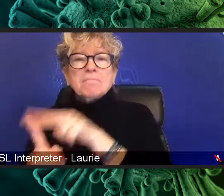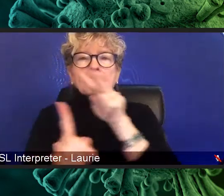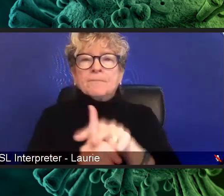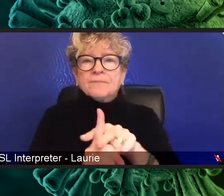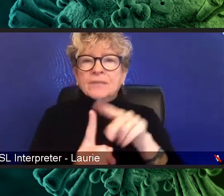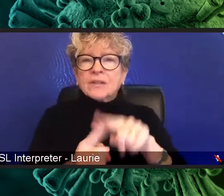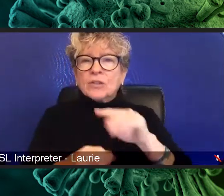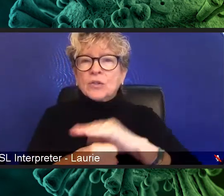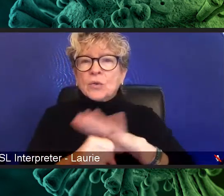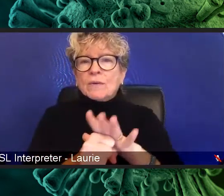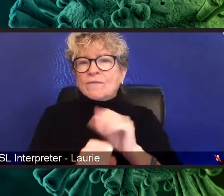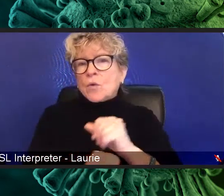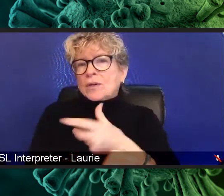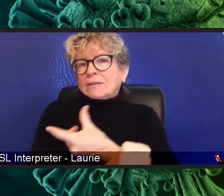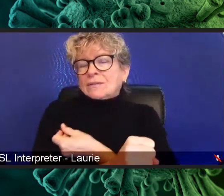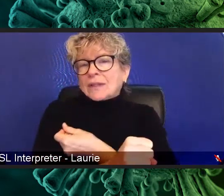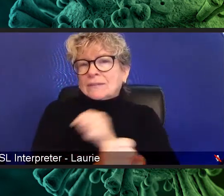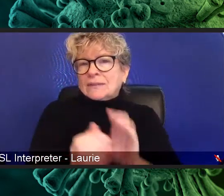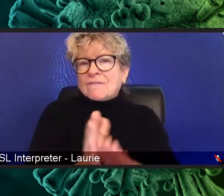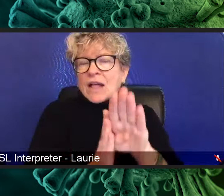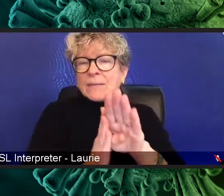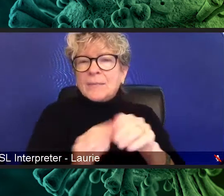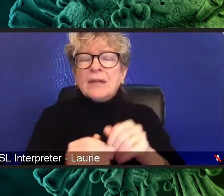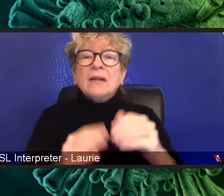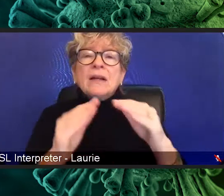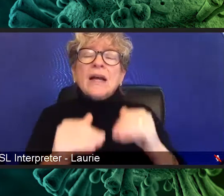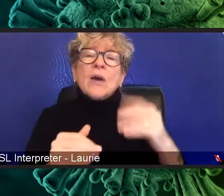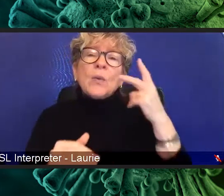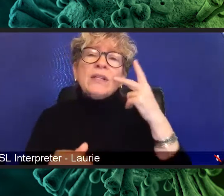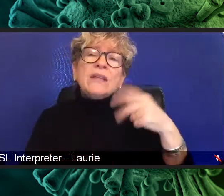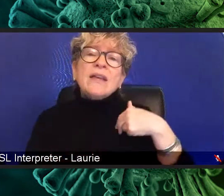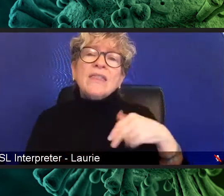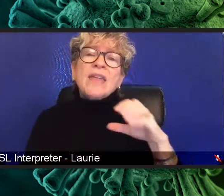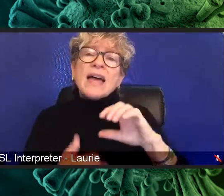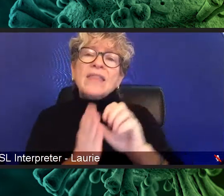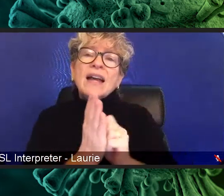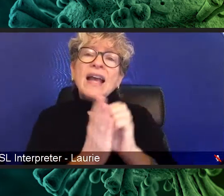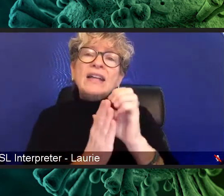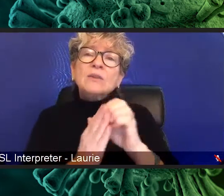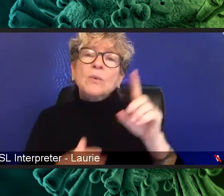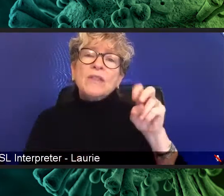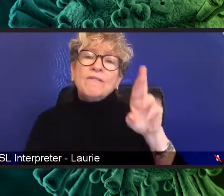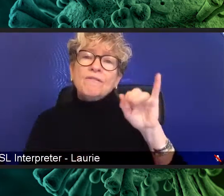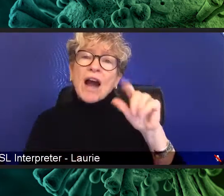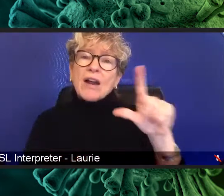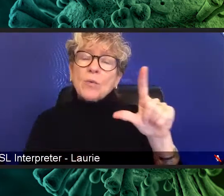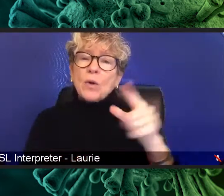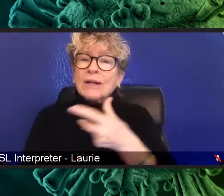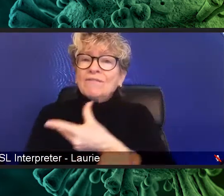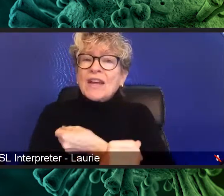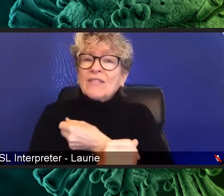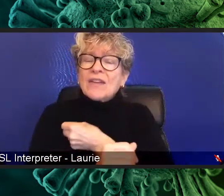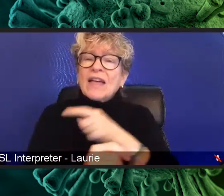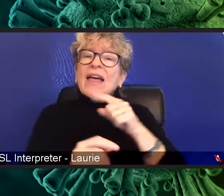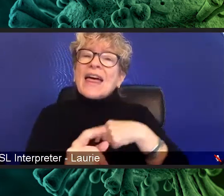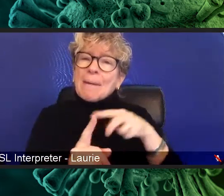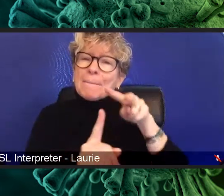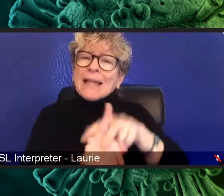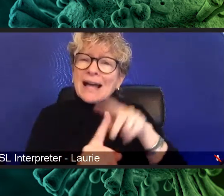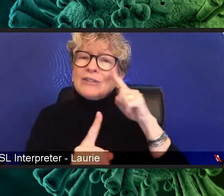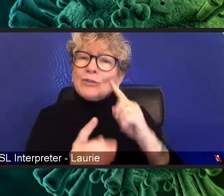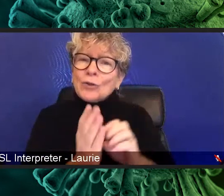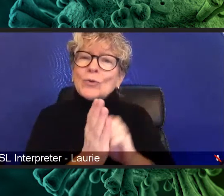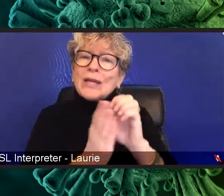the advances in cancer, in viral vaccines, are also applicable to cancer biology. We're going to talk about some of